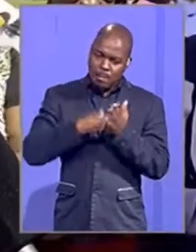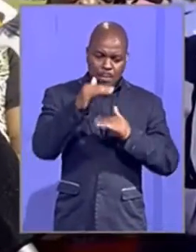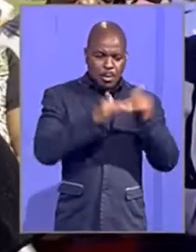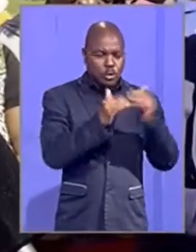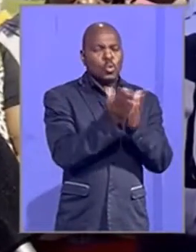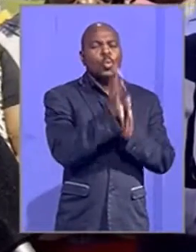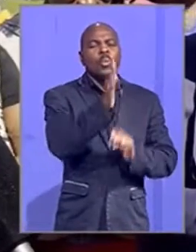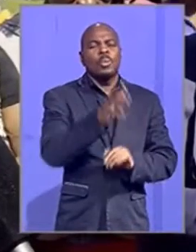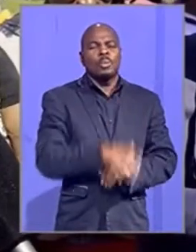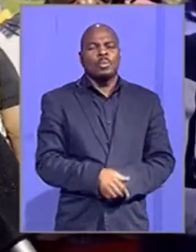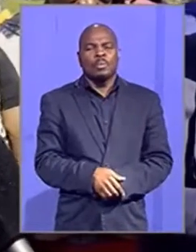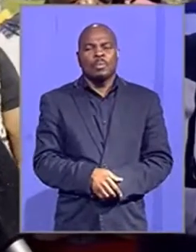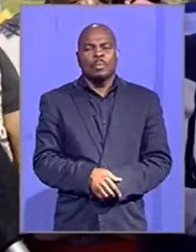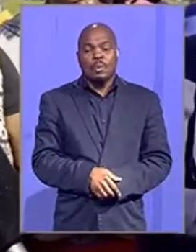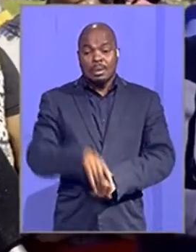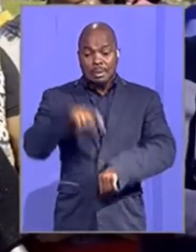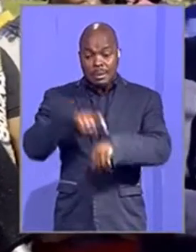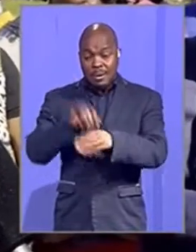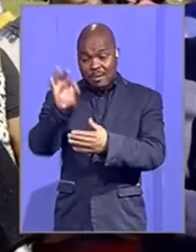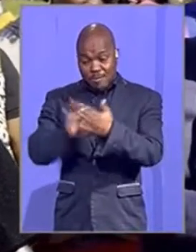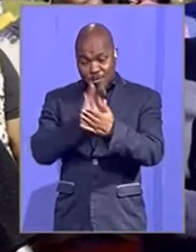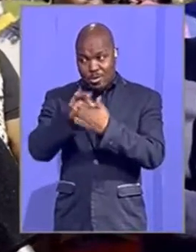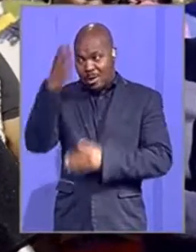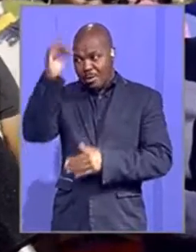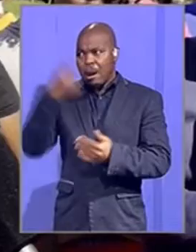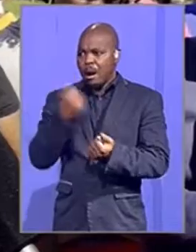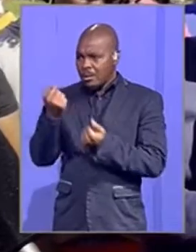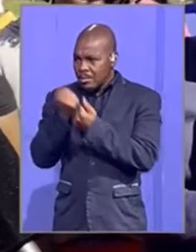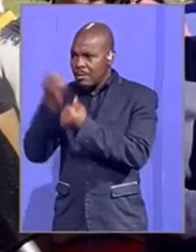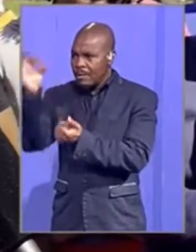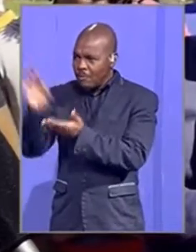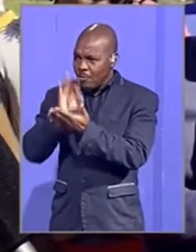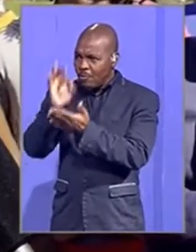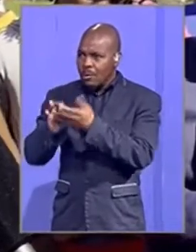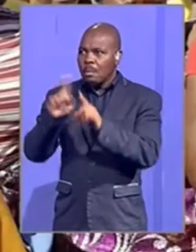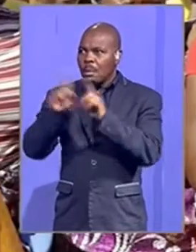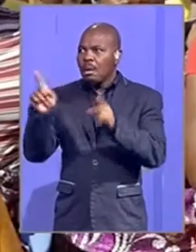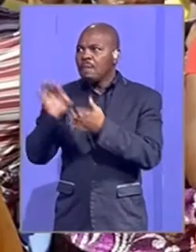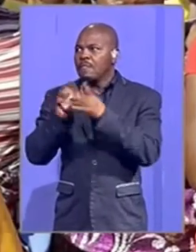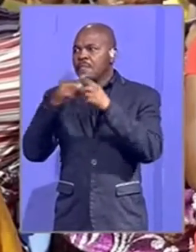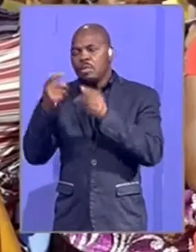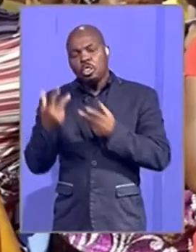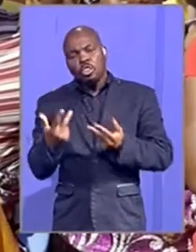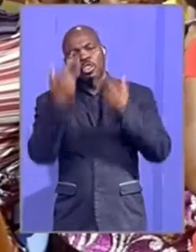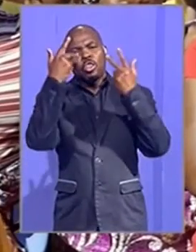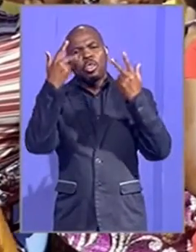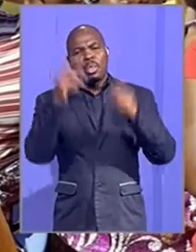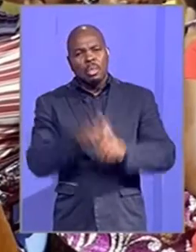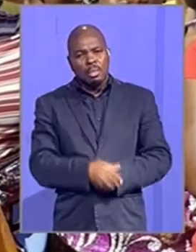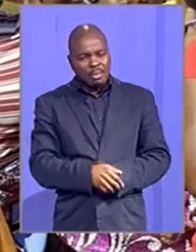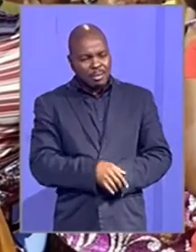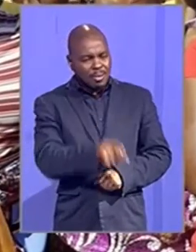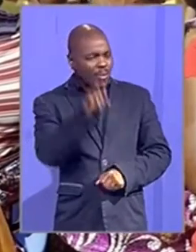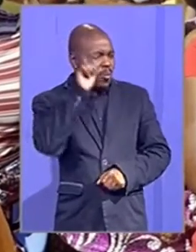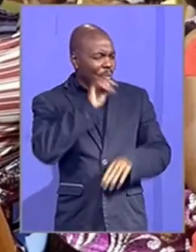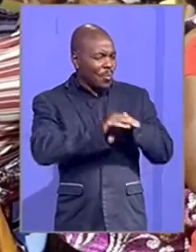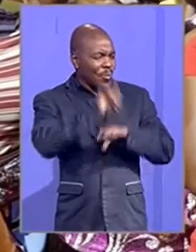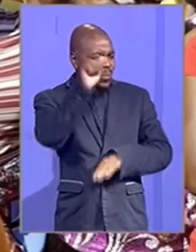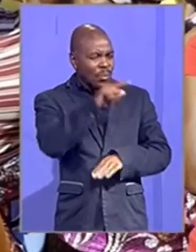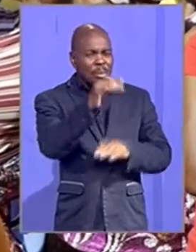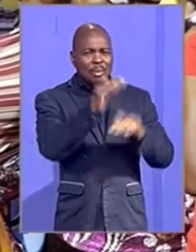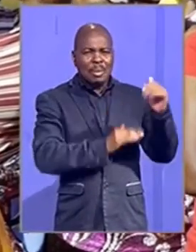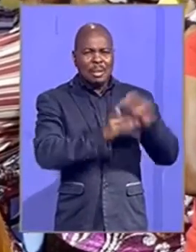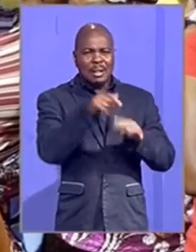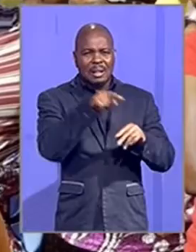Mmuso o a re berekisa ka nako ya dikgetho re ya mo boutela a fetša mo o a re lahle. Me ya le bona ka mantšhakatana fela bana ba borena ba salata morago